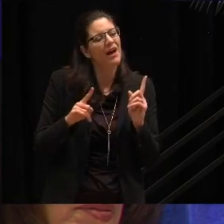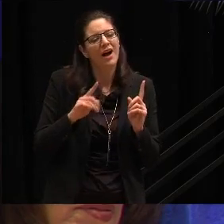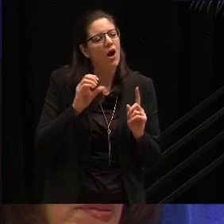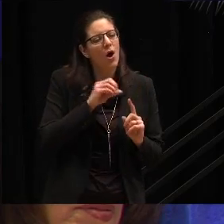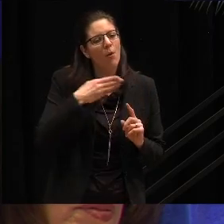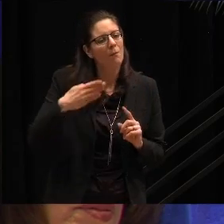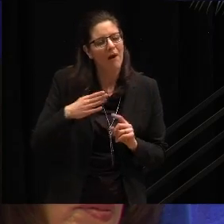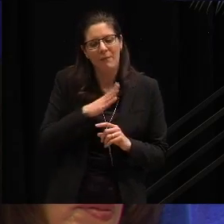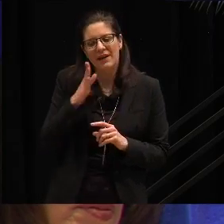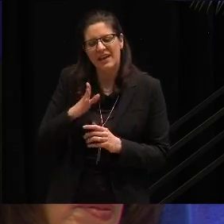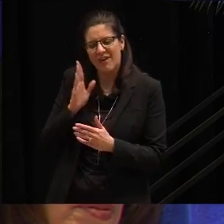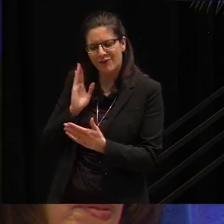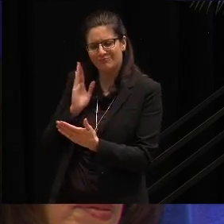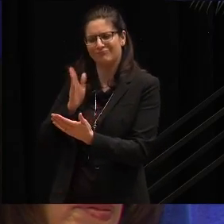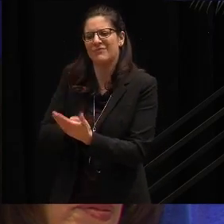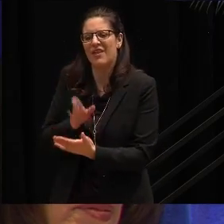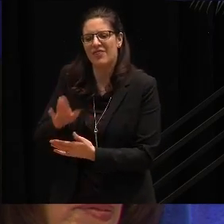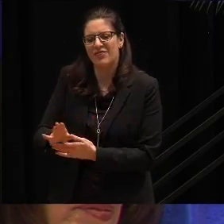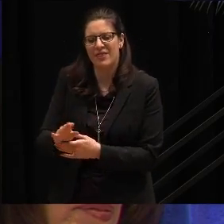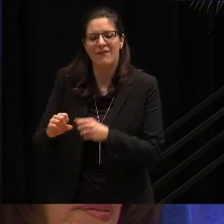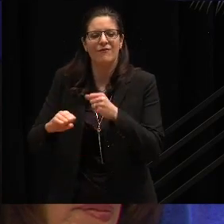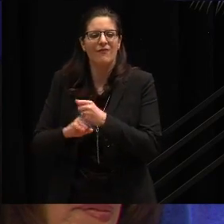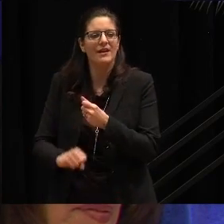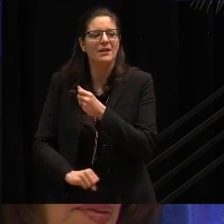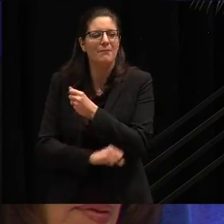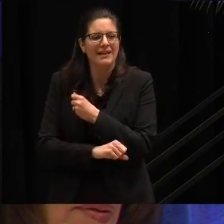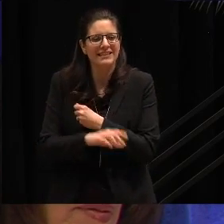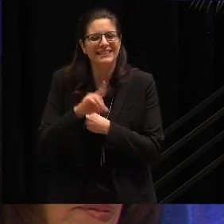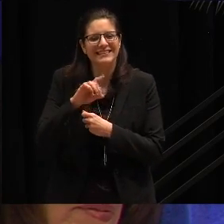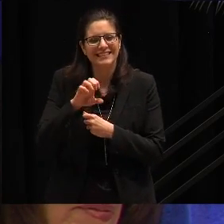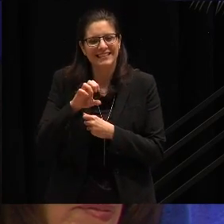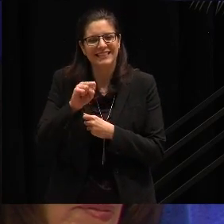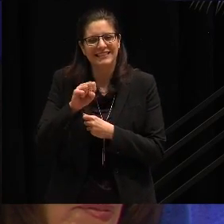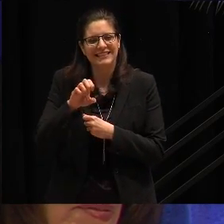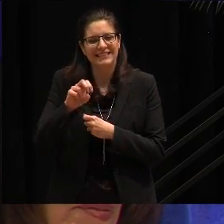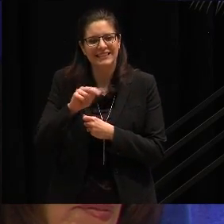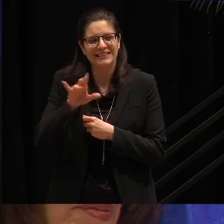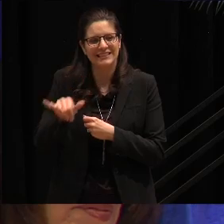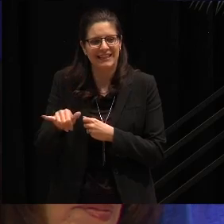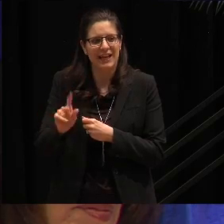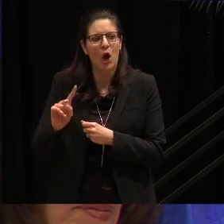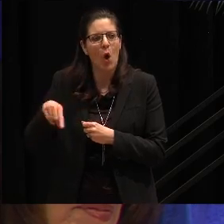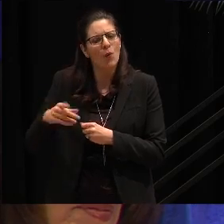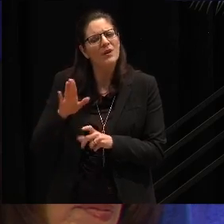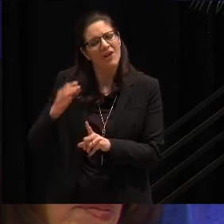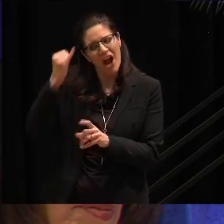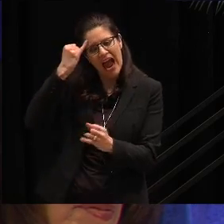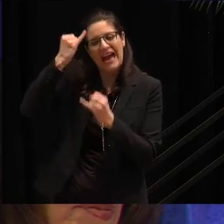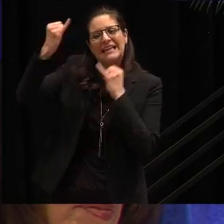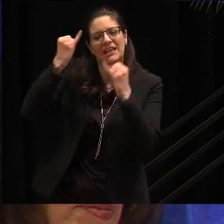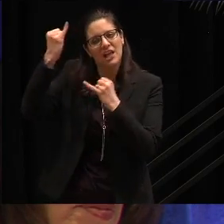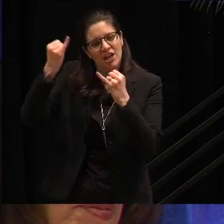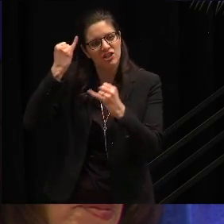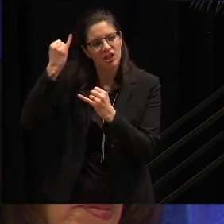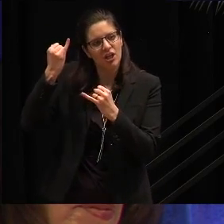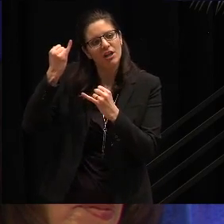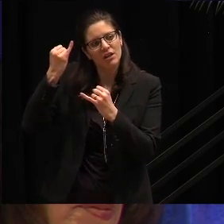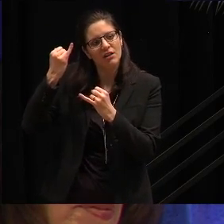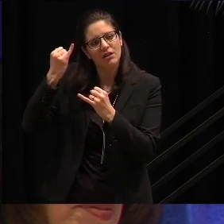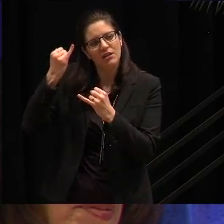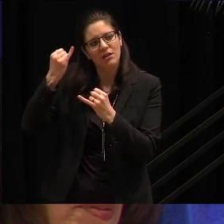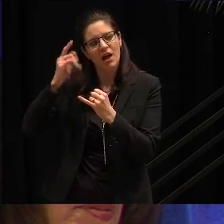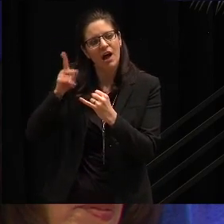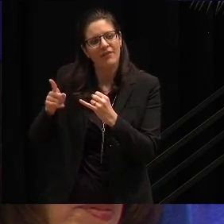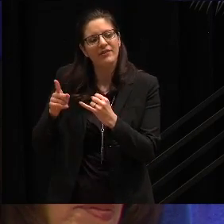their fundamental decency, their fundamental motives. He only attacked them as being ideological and a